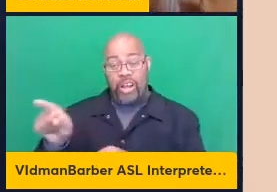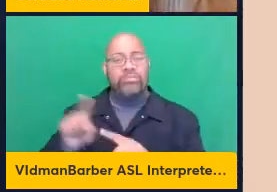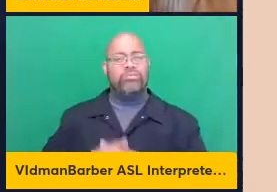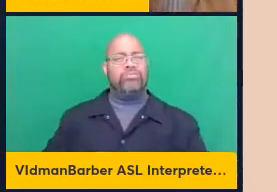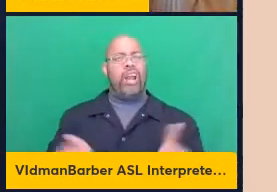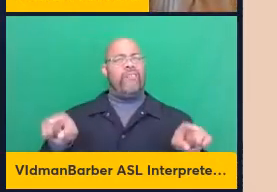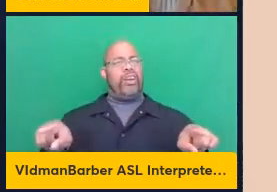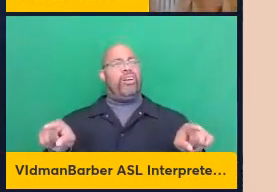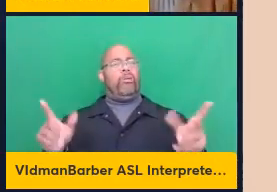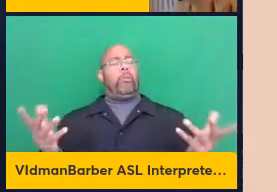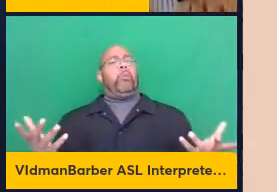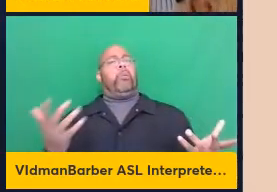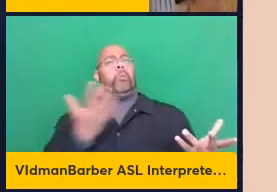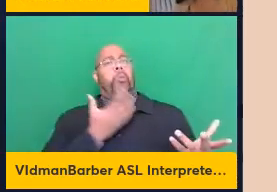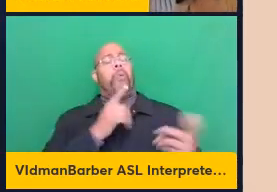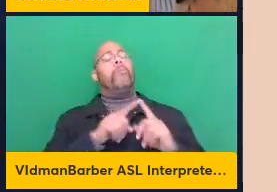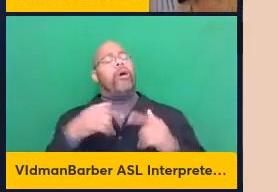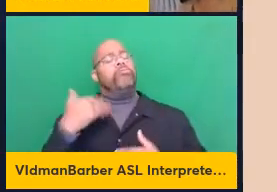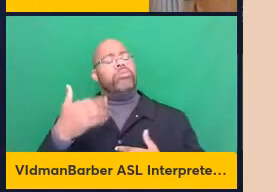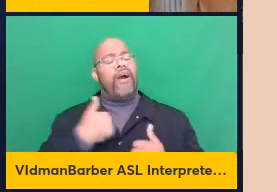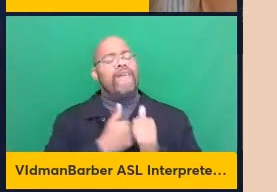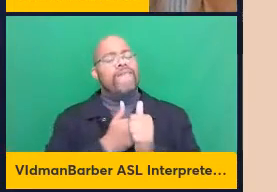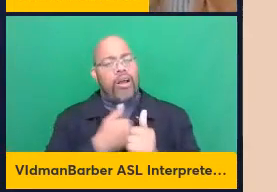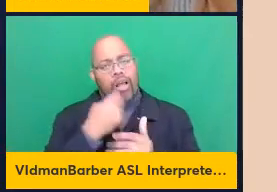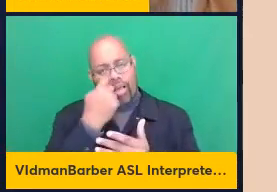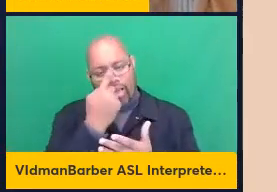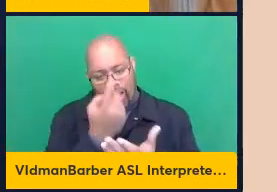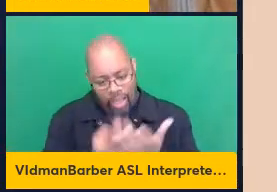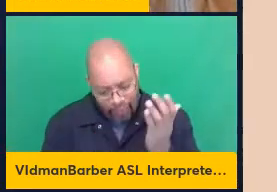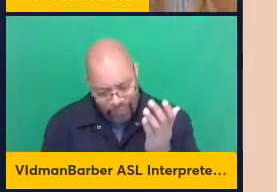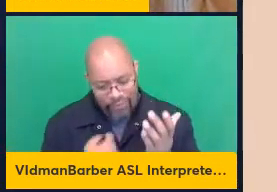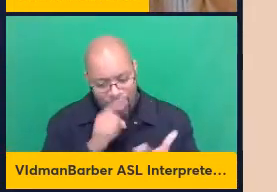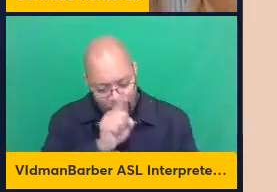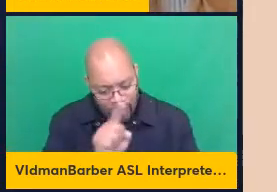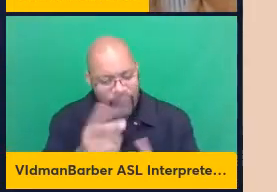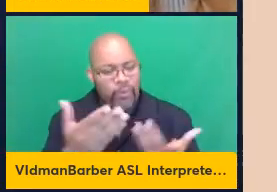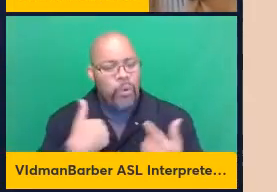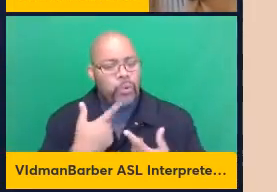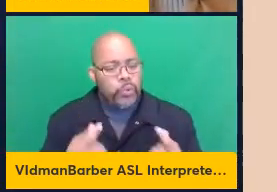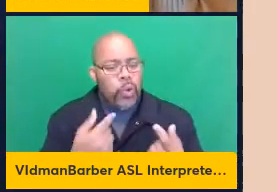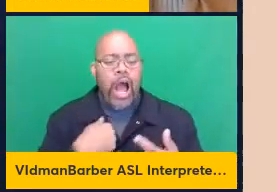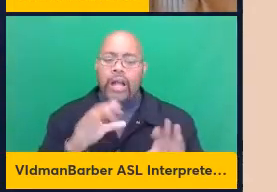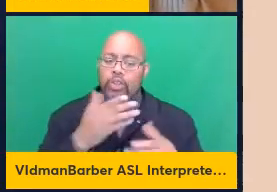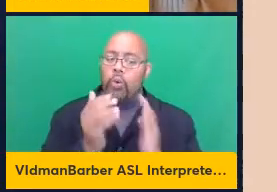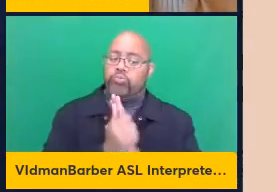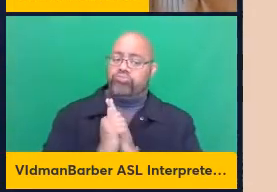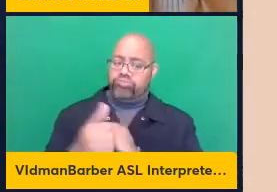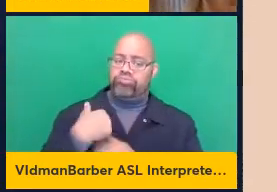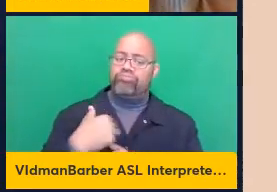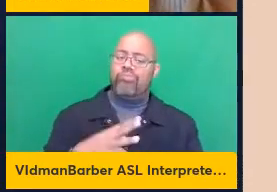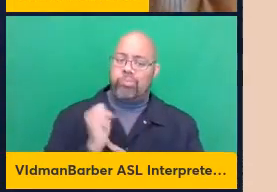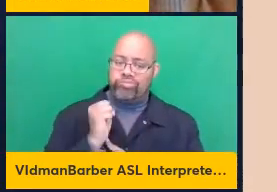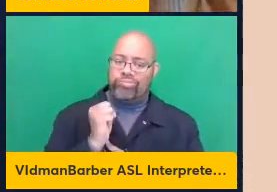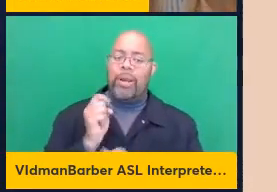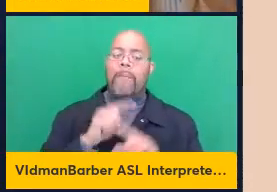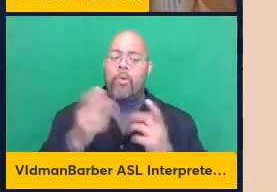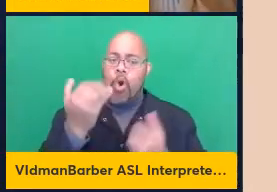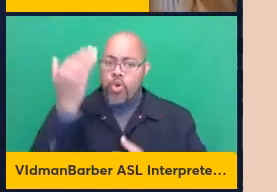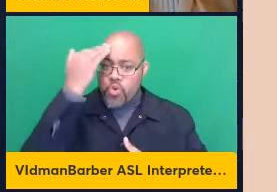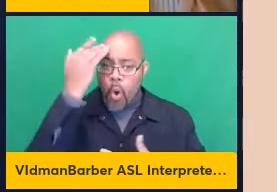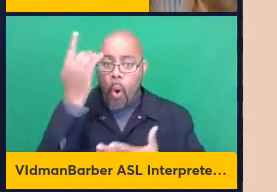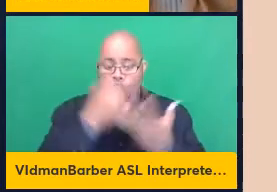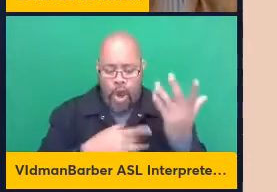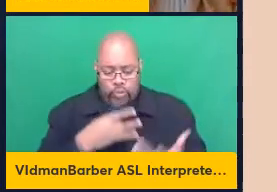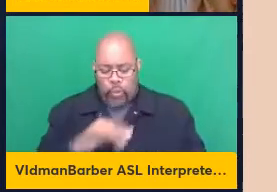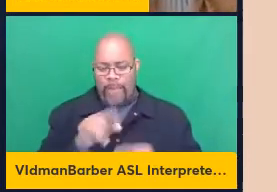I did, eventually fall in love with the things I was doing, and I did them quite well. But you want to know, what don't you